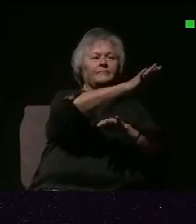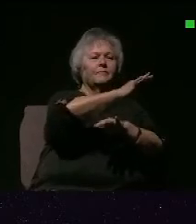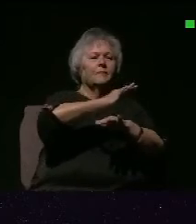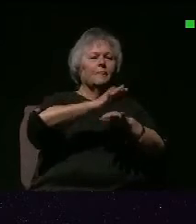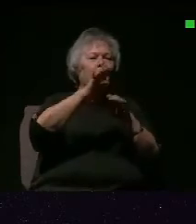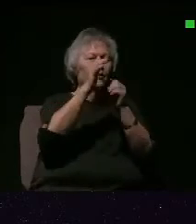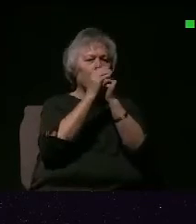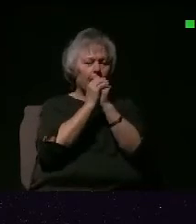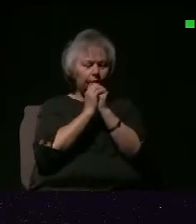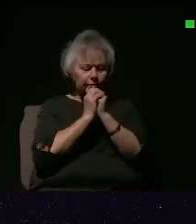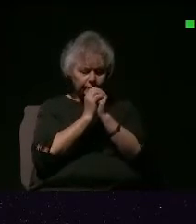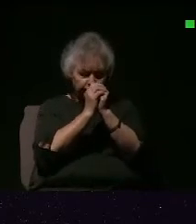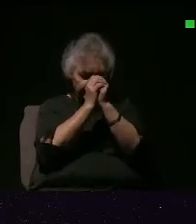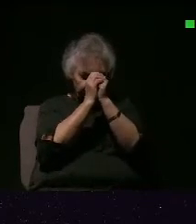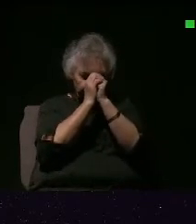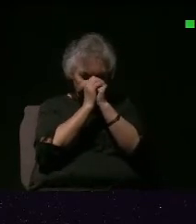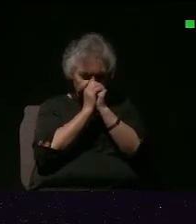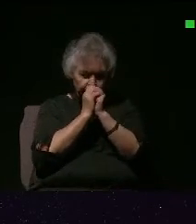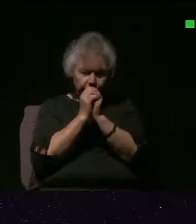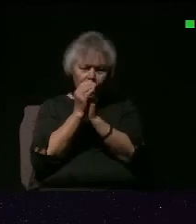place. I worship You,